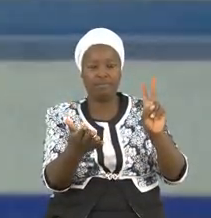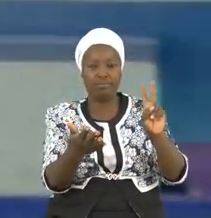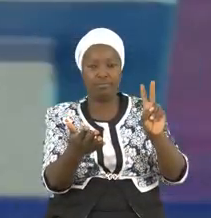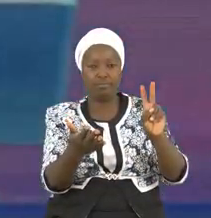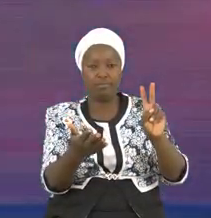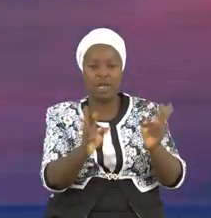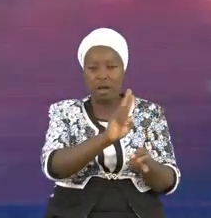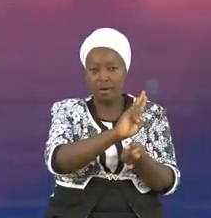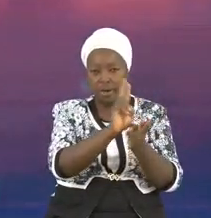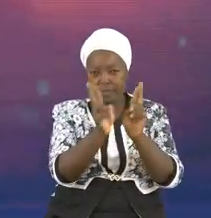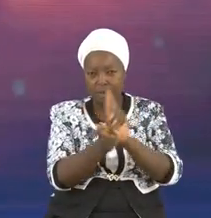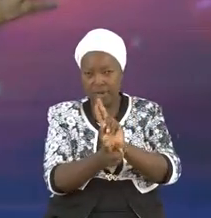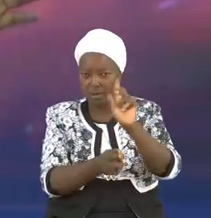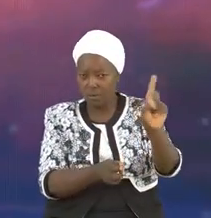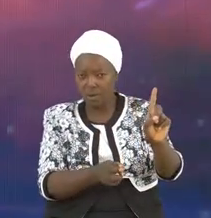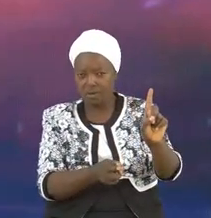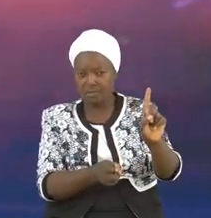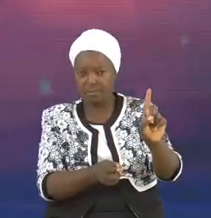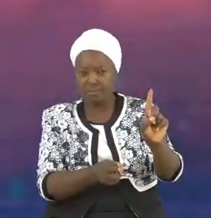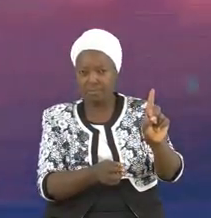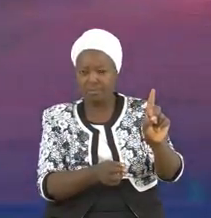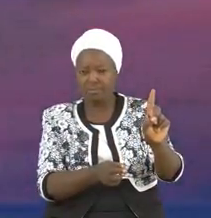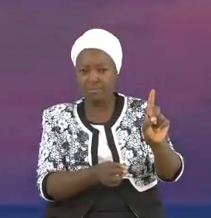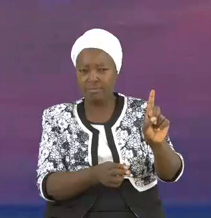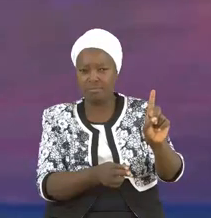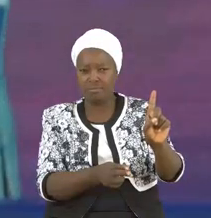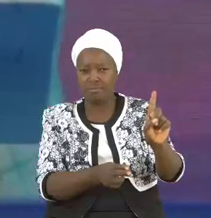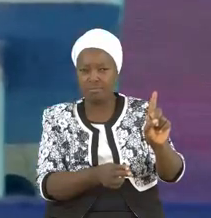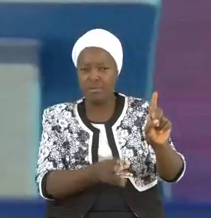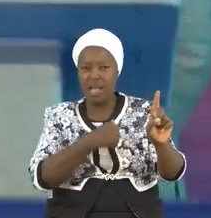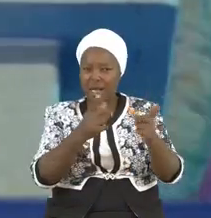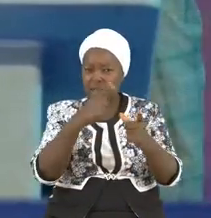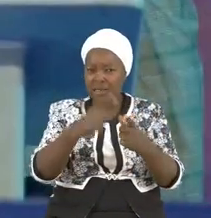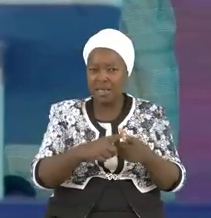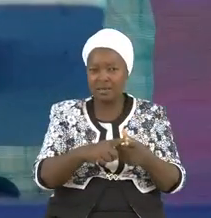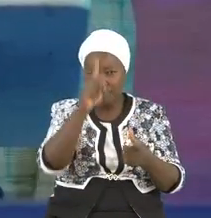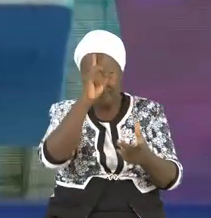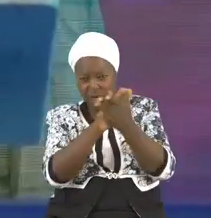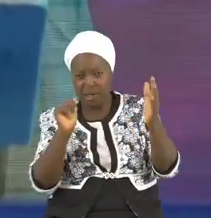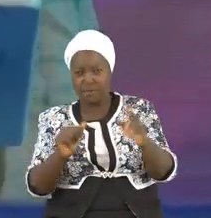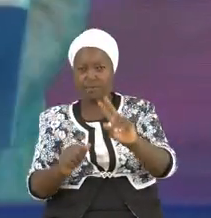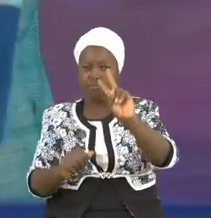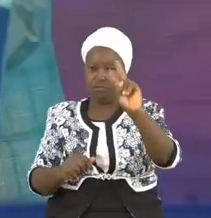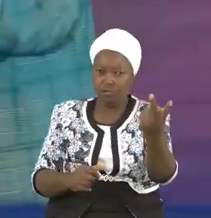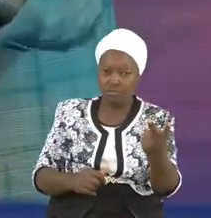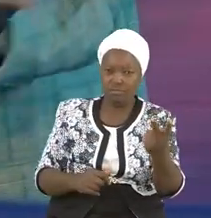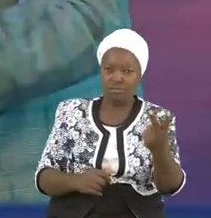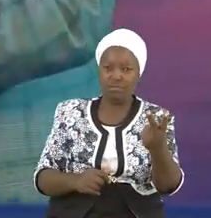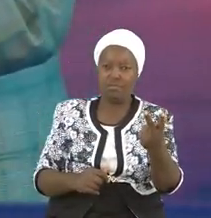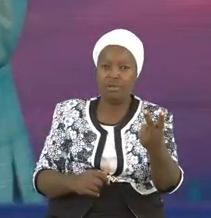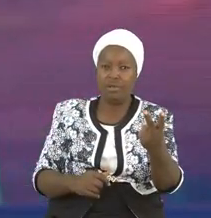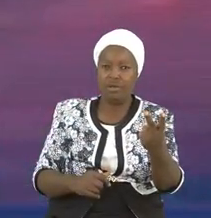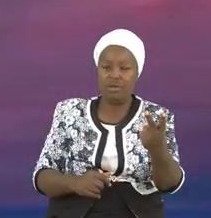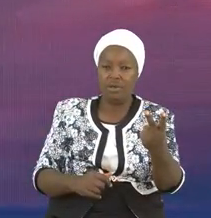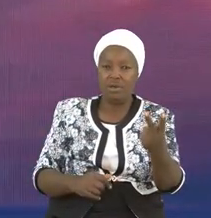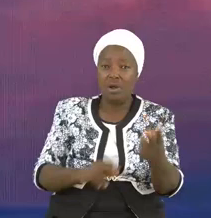Repent, one, and then believe, number two. Repent ye